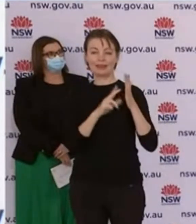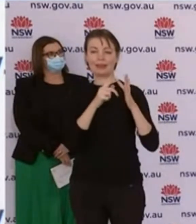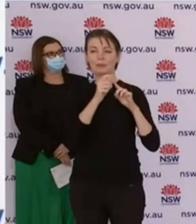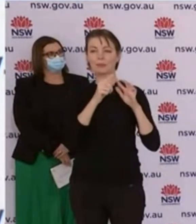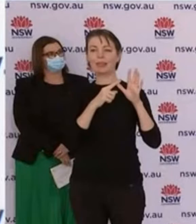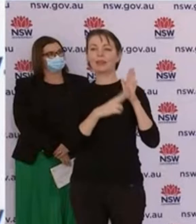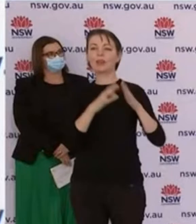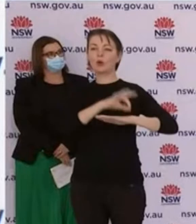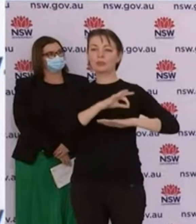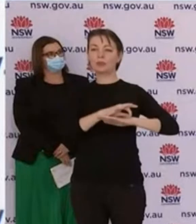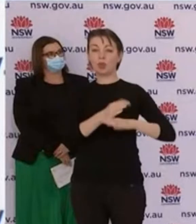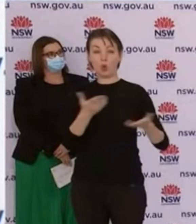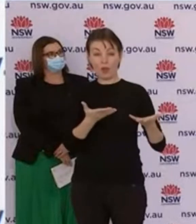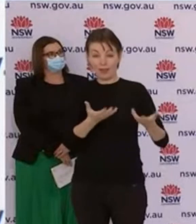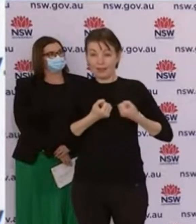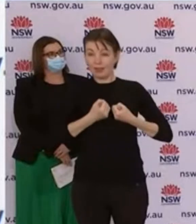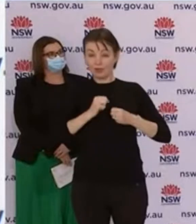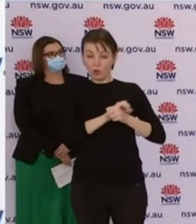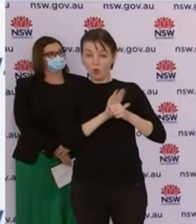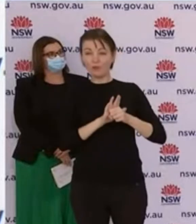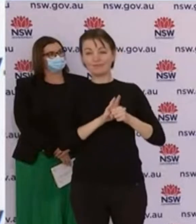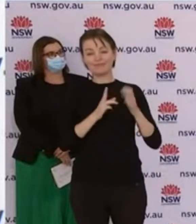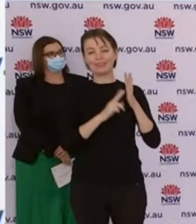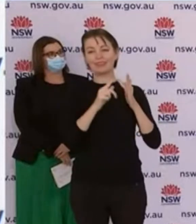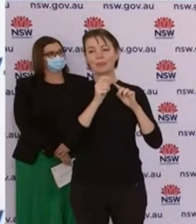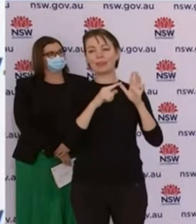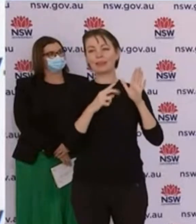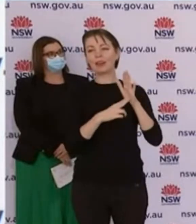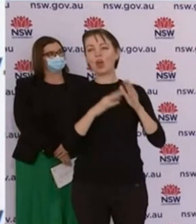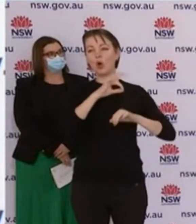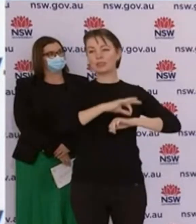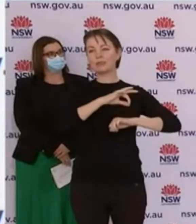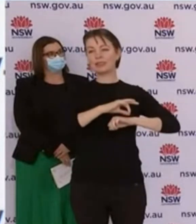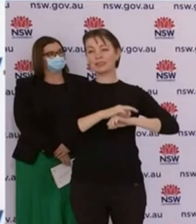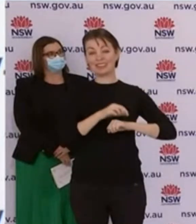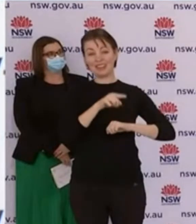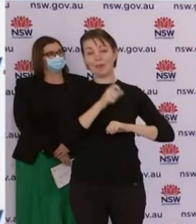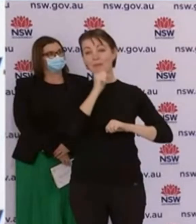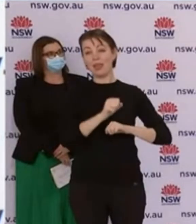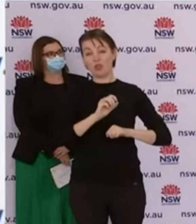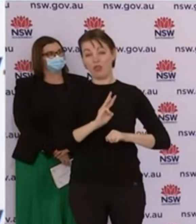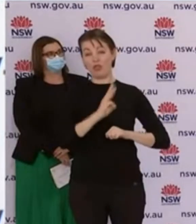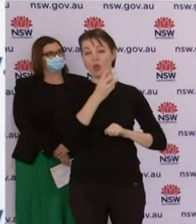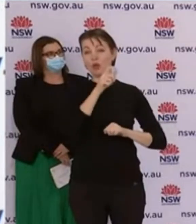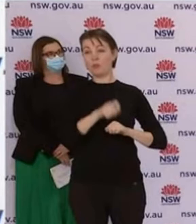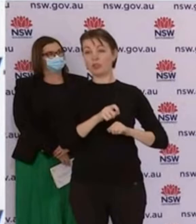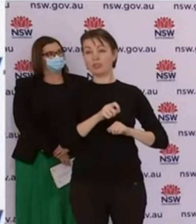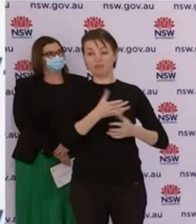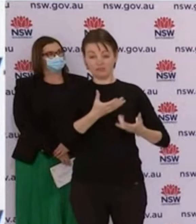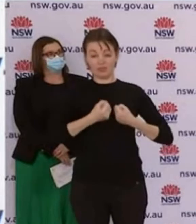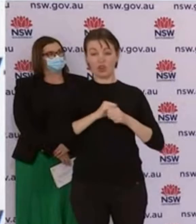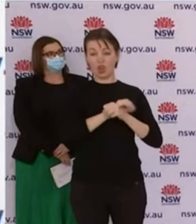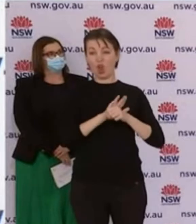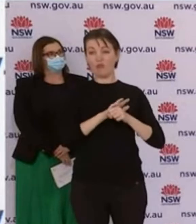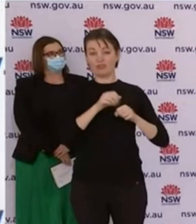his infection there earlier this month. And that gentleman was the 3rd death linked to the outbreak at the